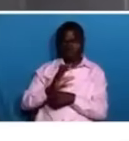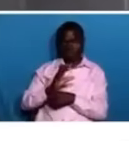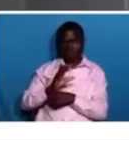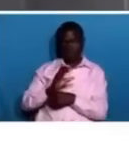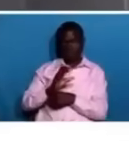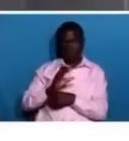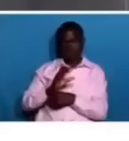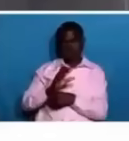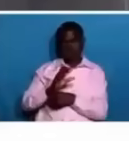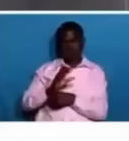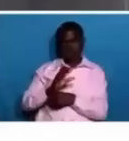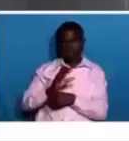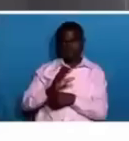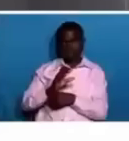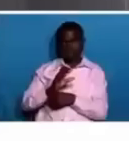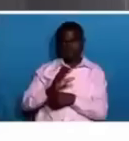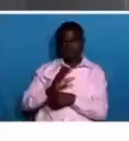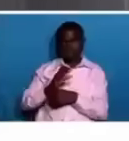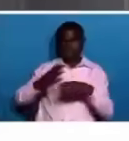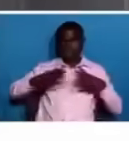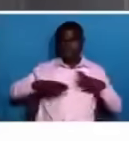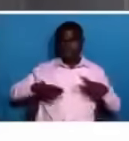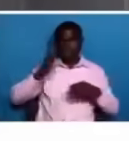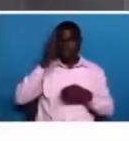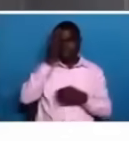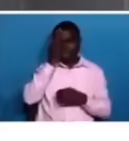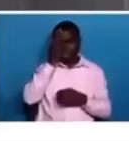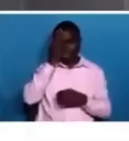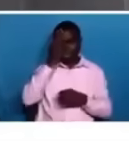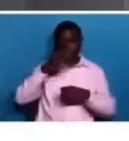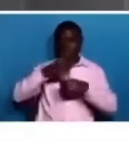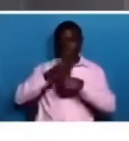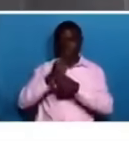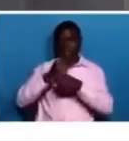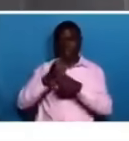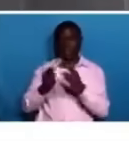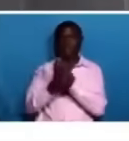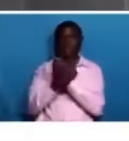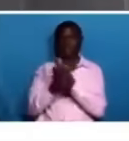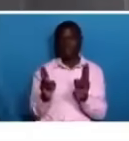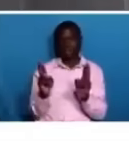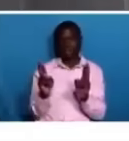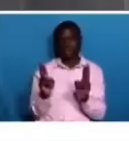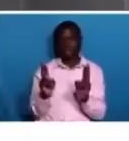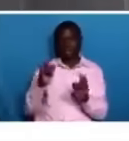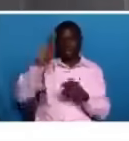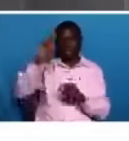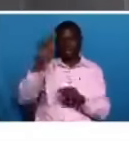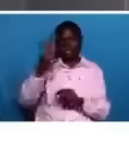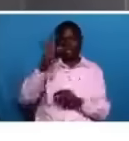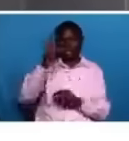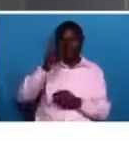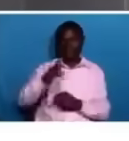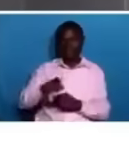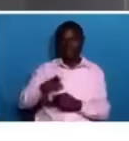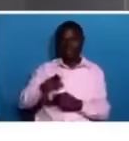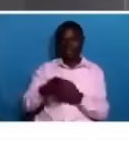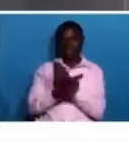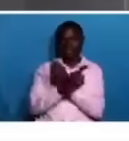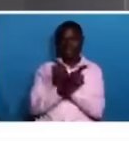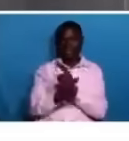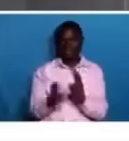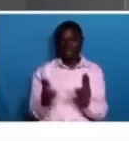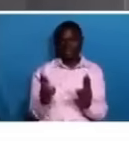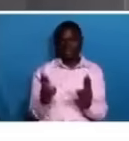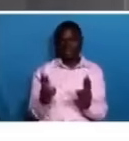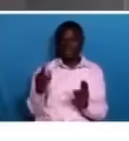The people of Israel needed a redeemer. Kenya need redemption as well. And this is